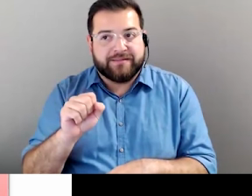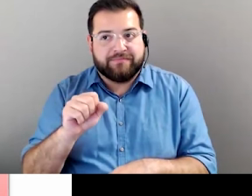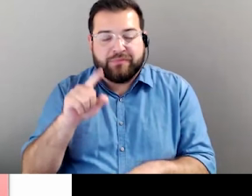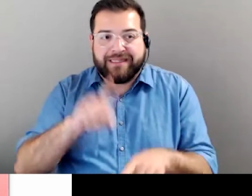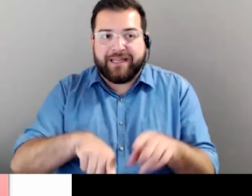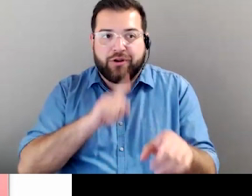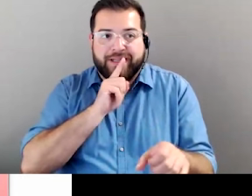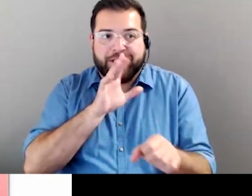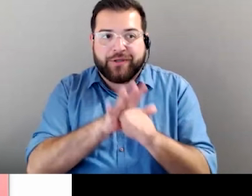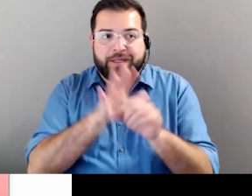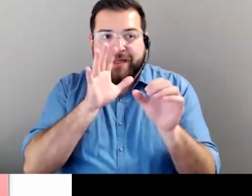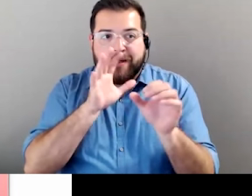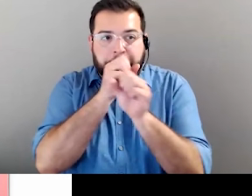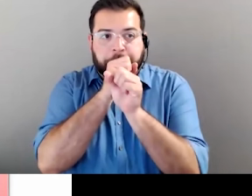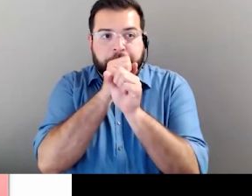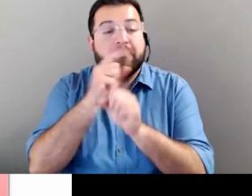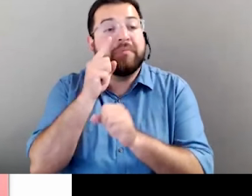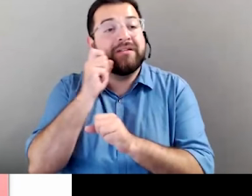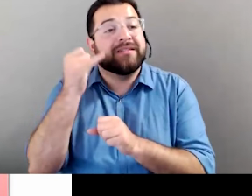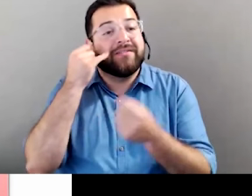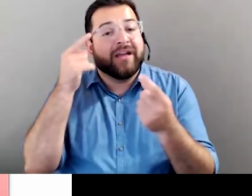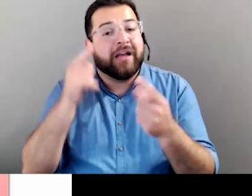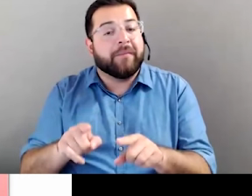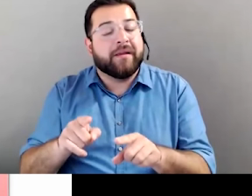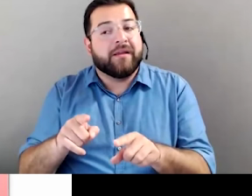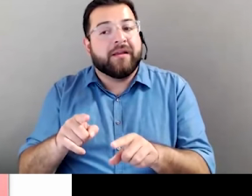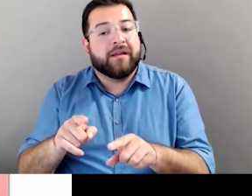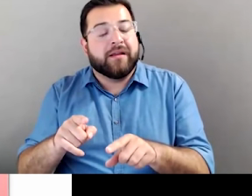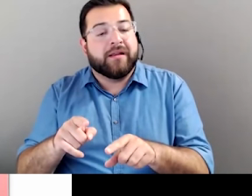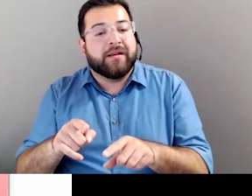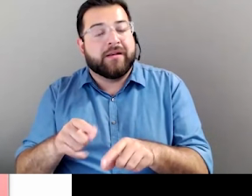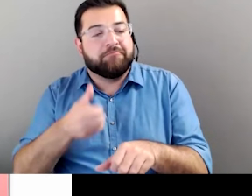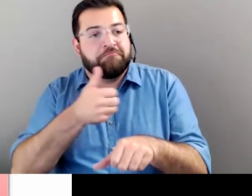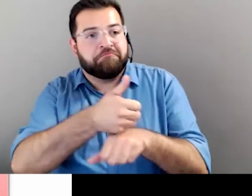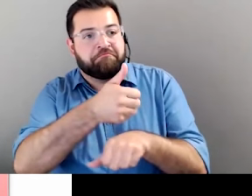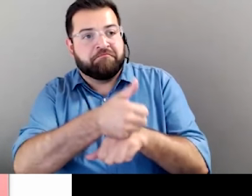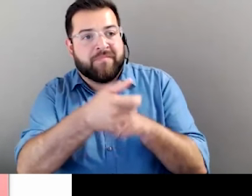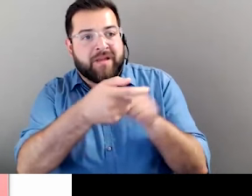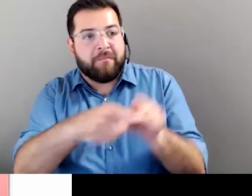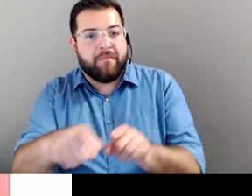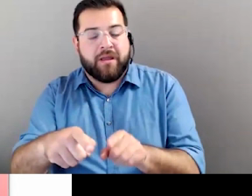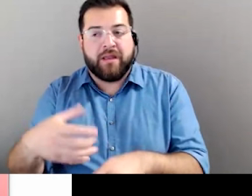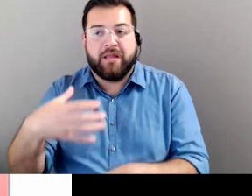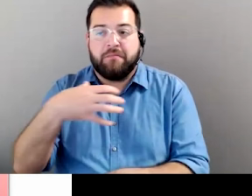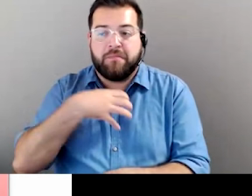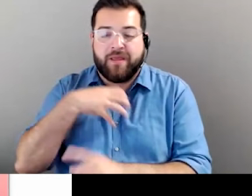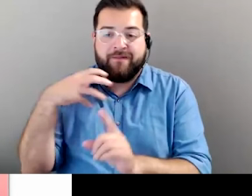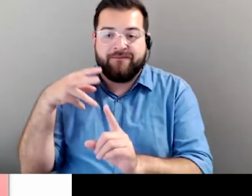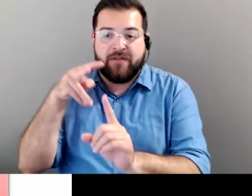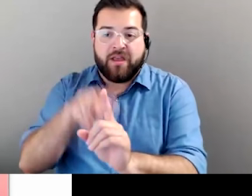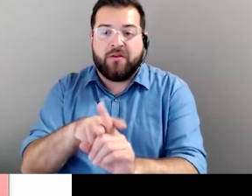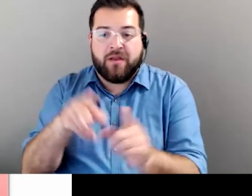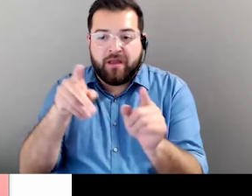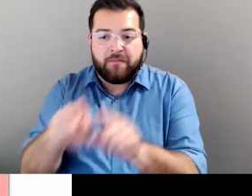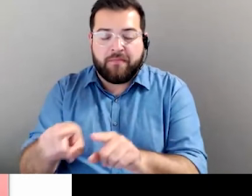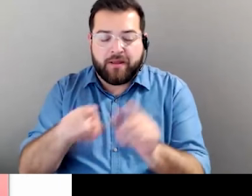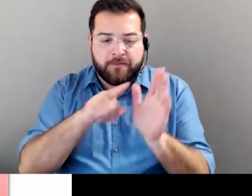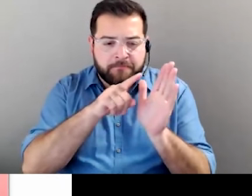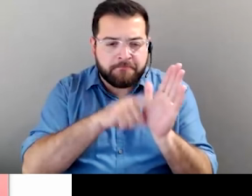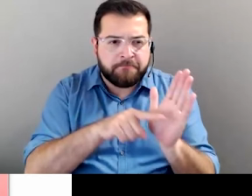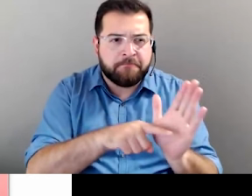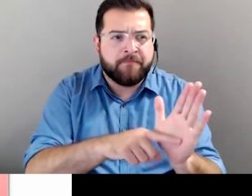there are allegations and a formal complaint is made and a formal investigation is to take place,